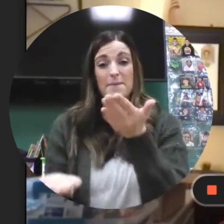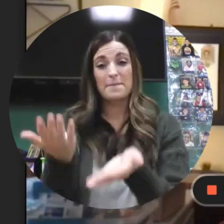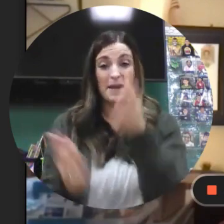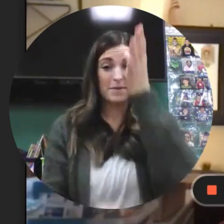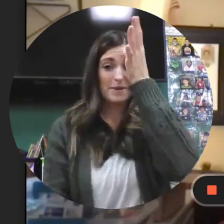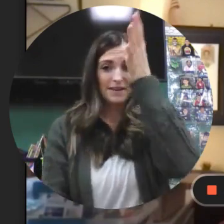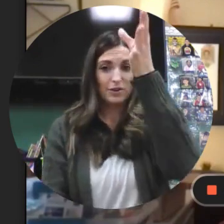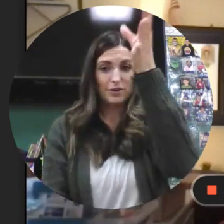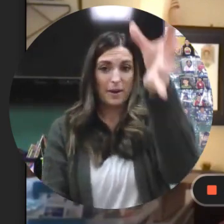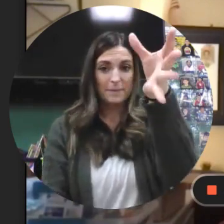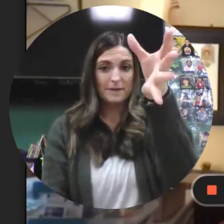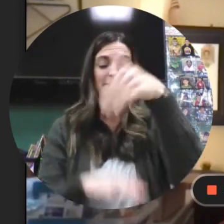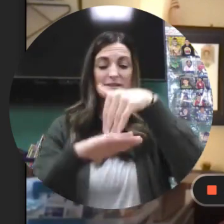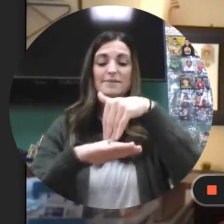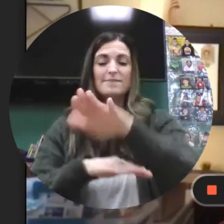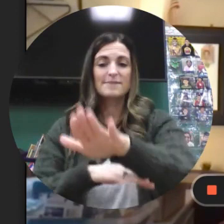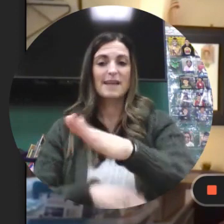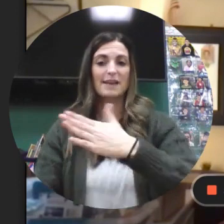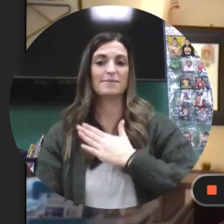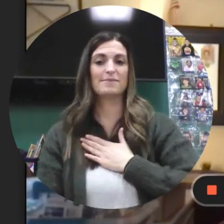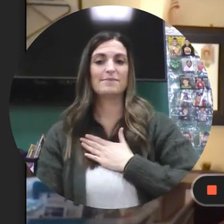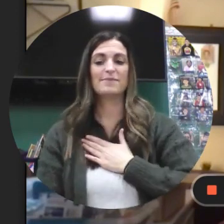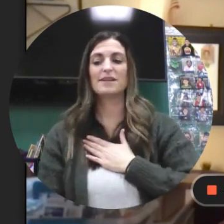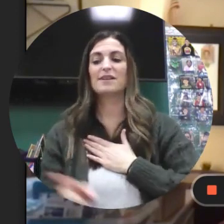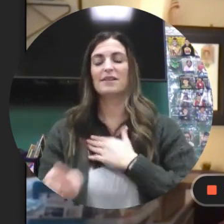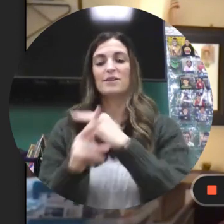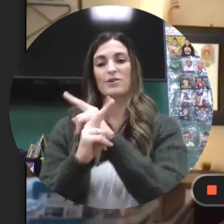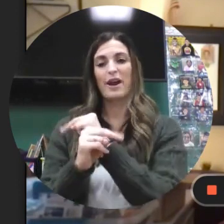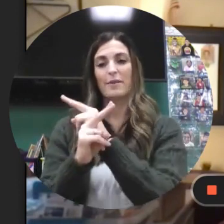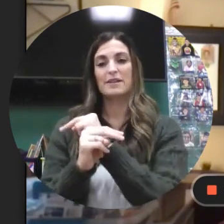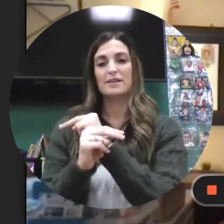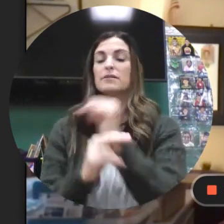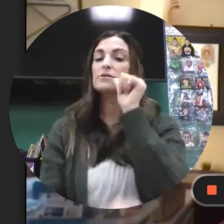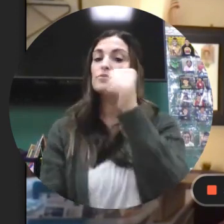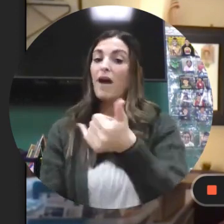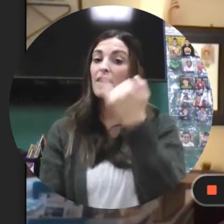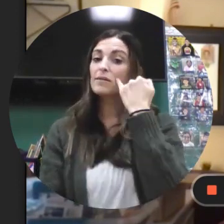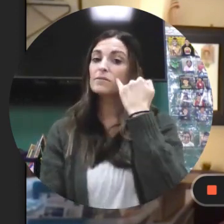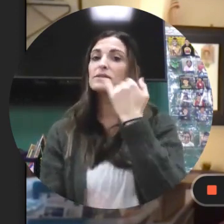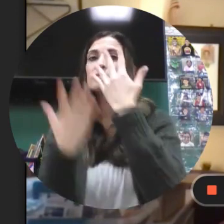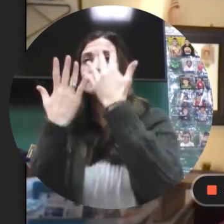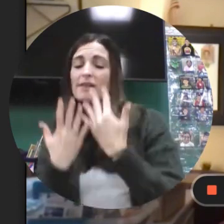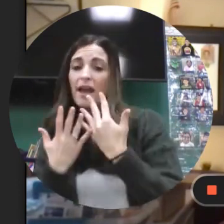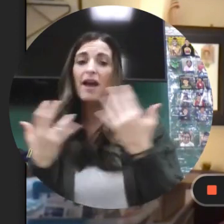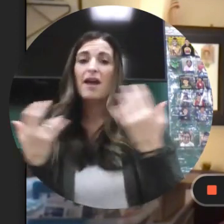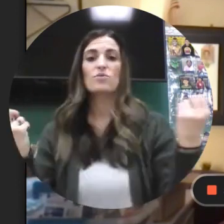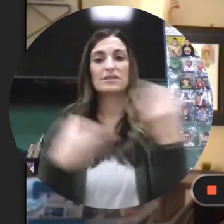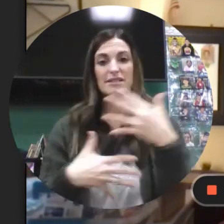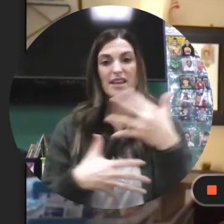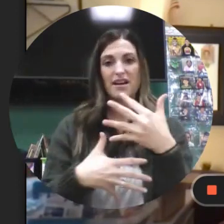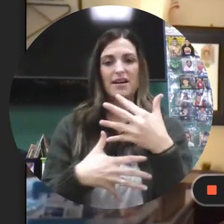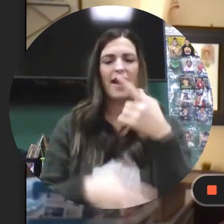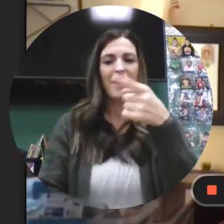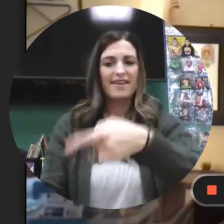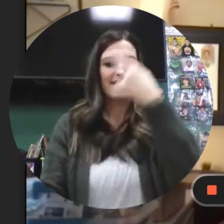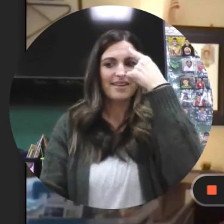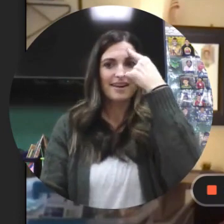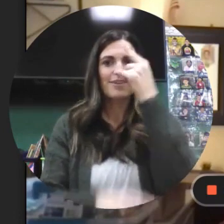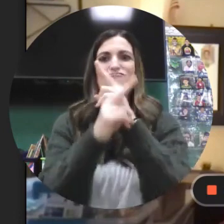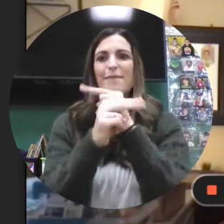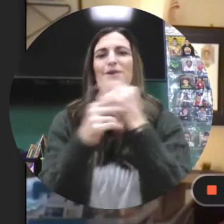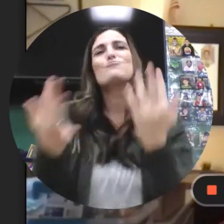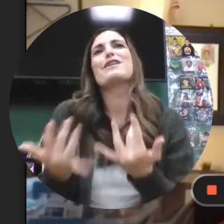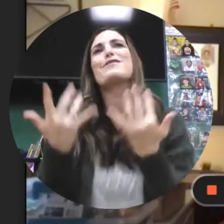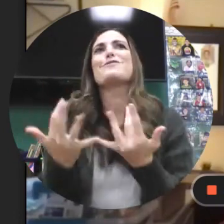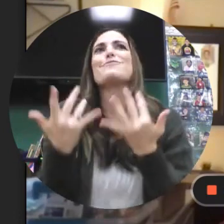me some rabbit magic. Tomorrow, if I got scared or sad, I could just think of him waiting for me like my own little